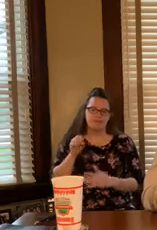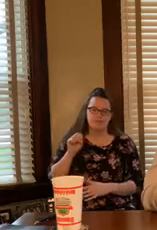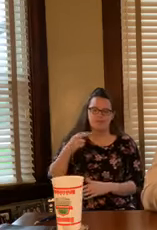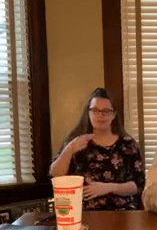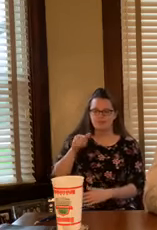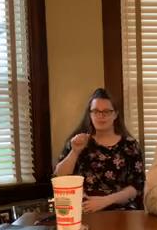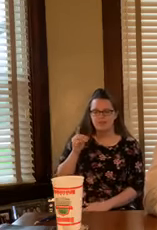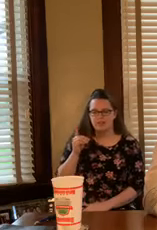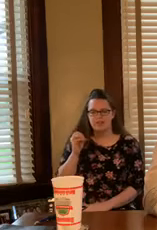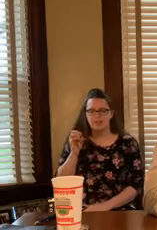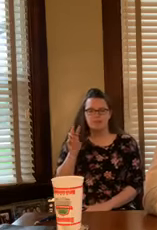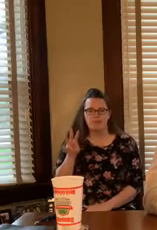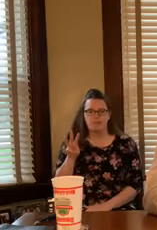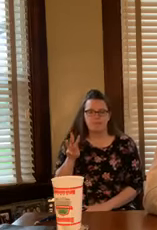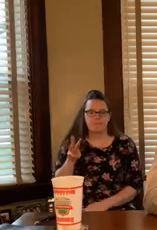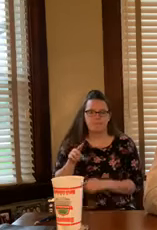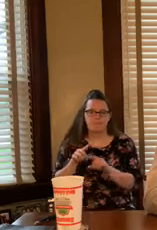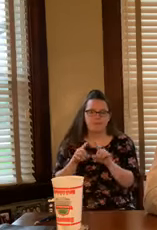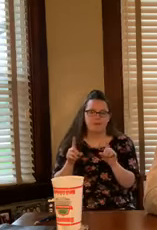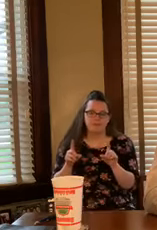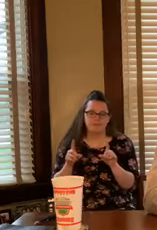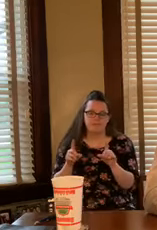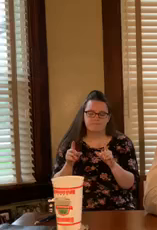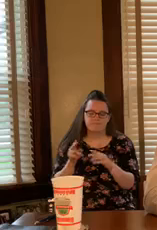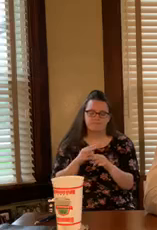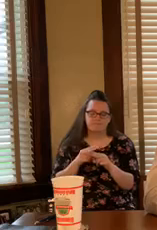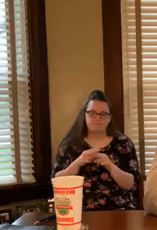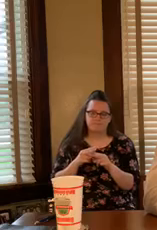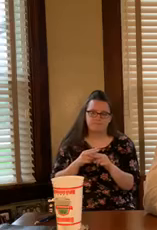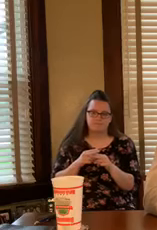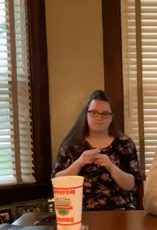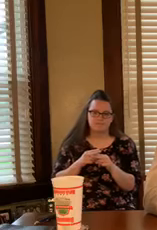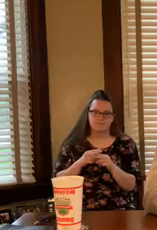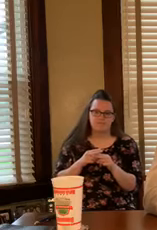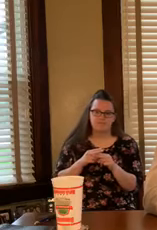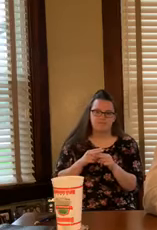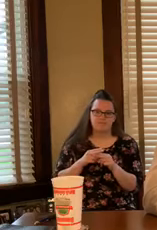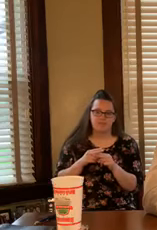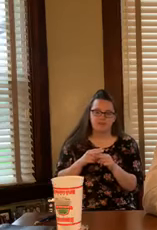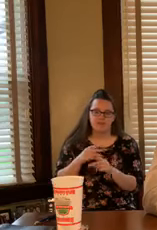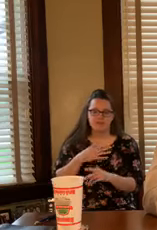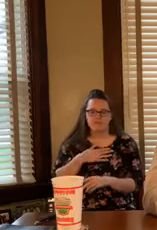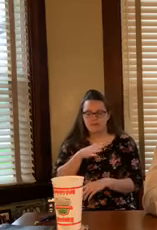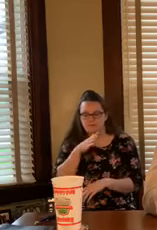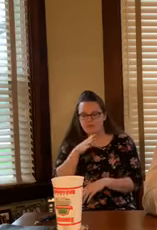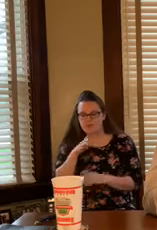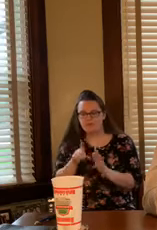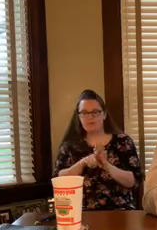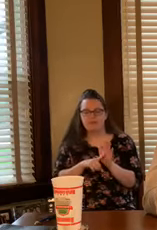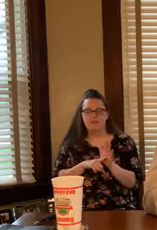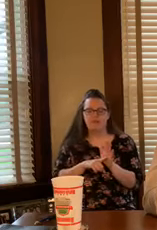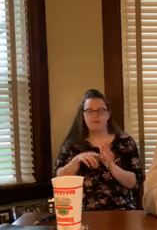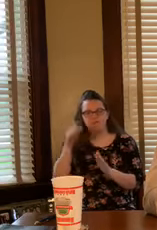the window. But eventually, the realization that my mother-in-law would come to